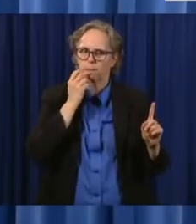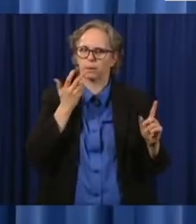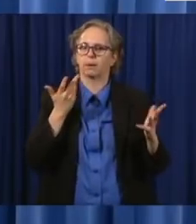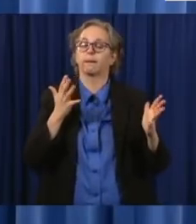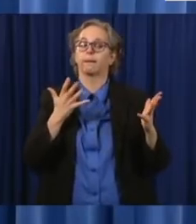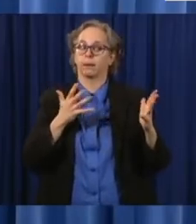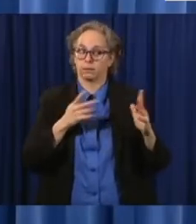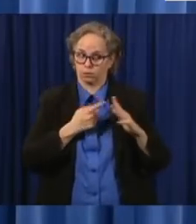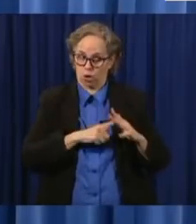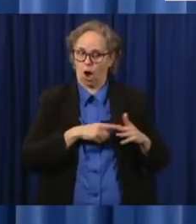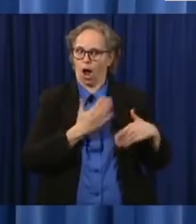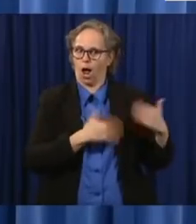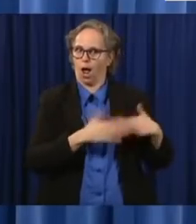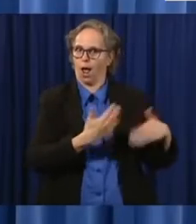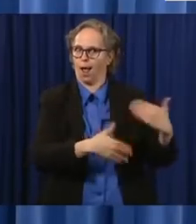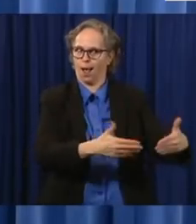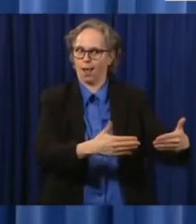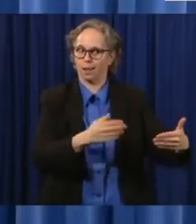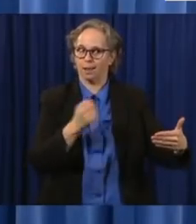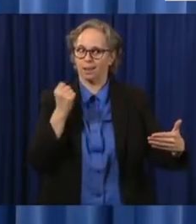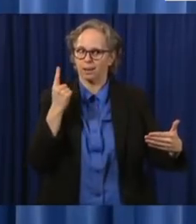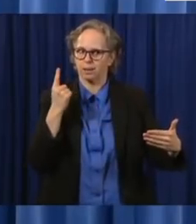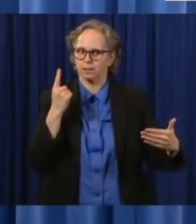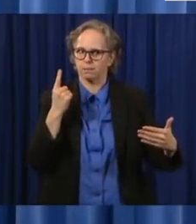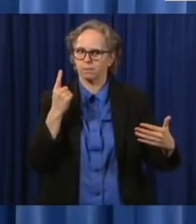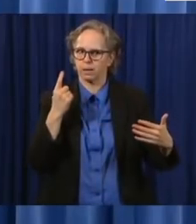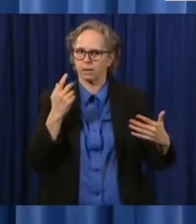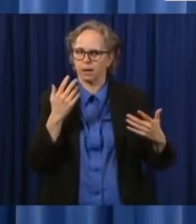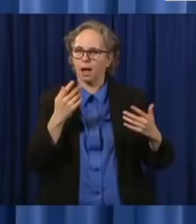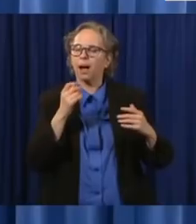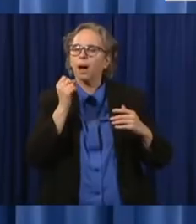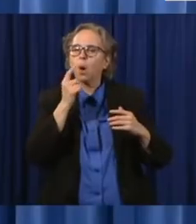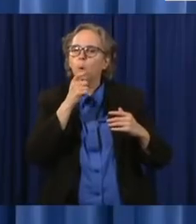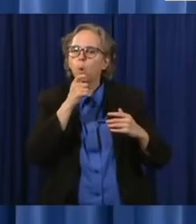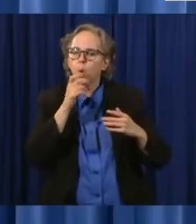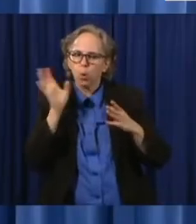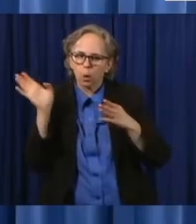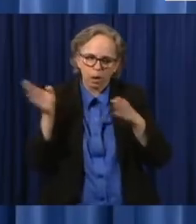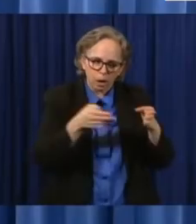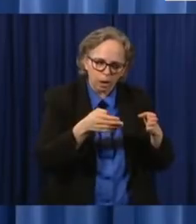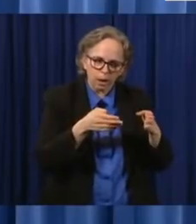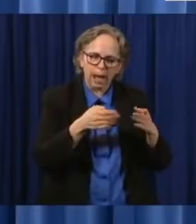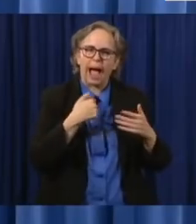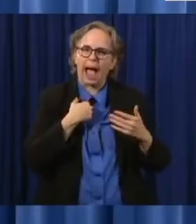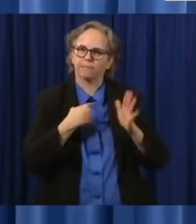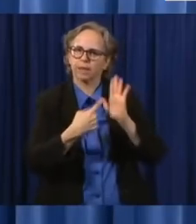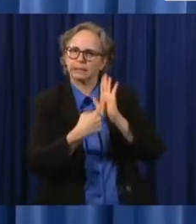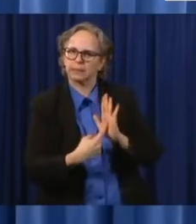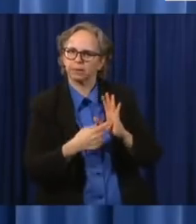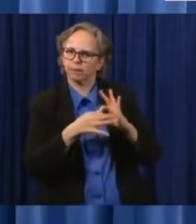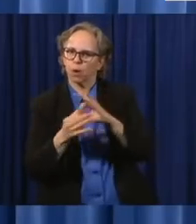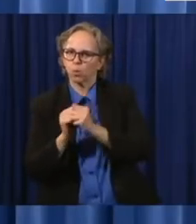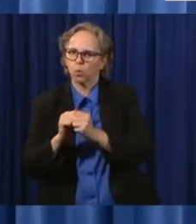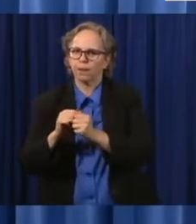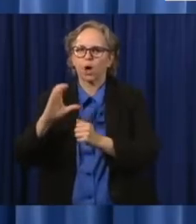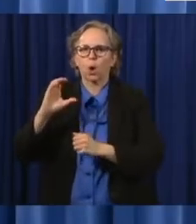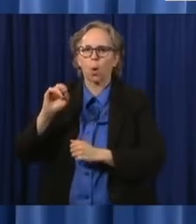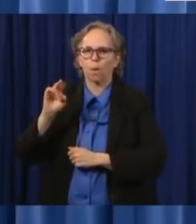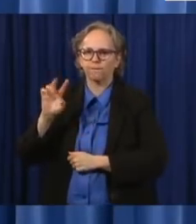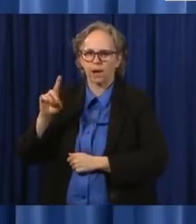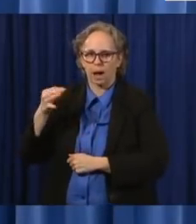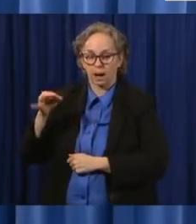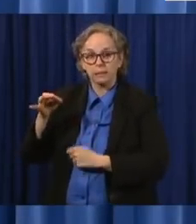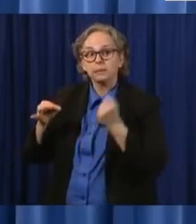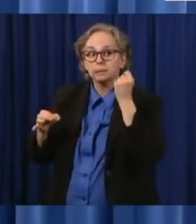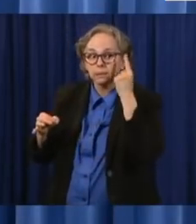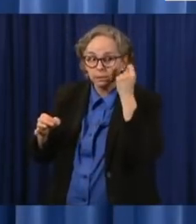who shows signs that they have COVID-19. Then the tracing needs to occur. So you're